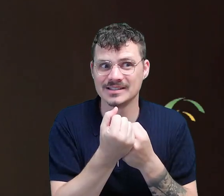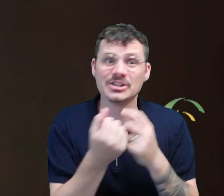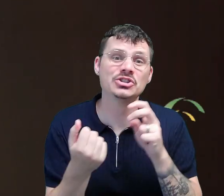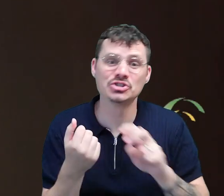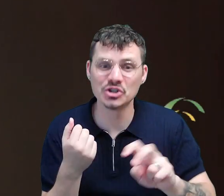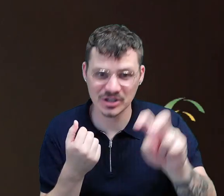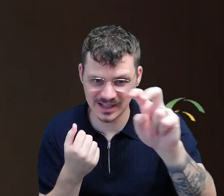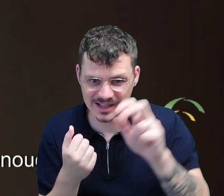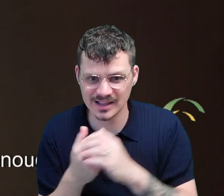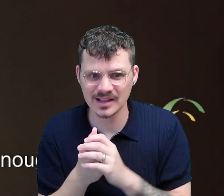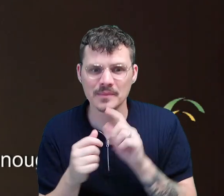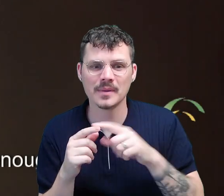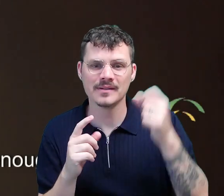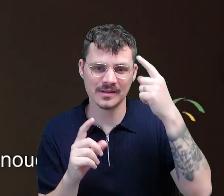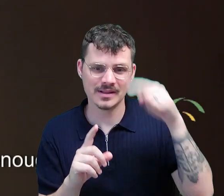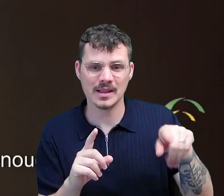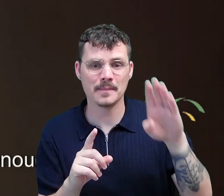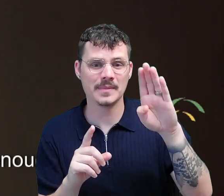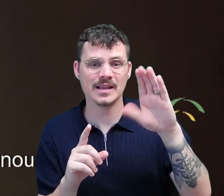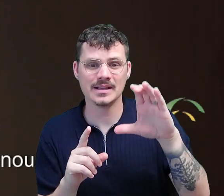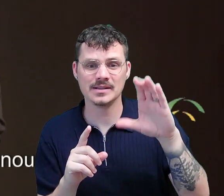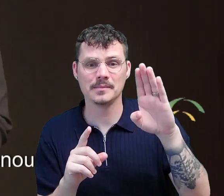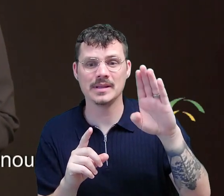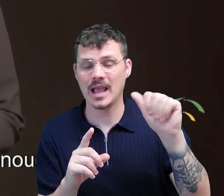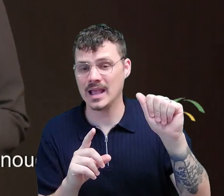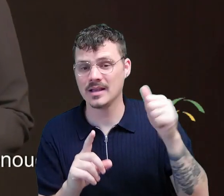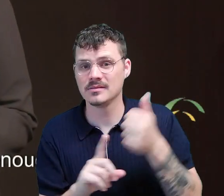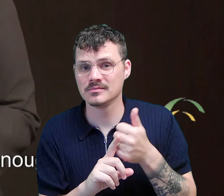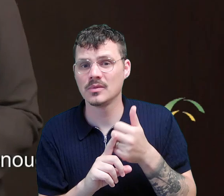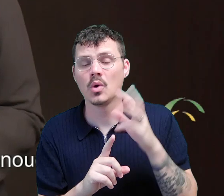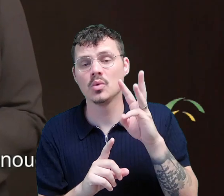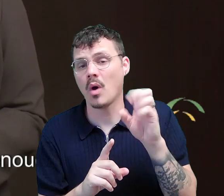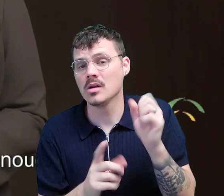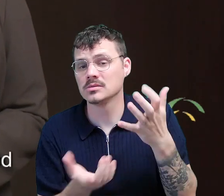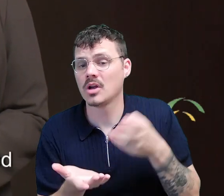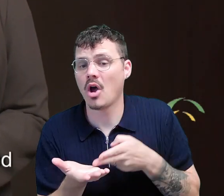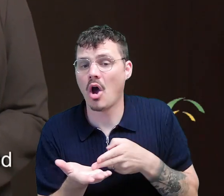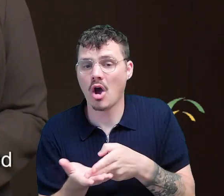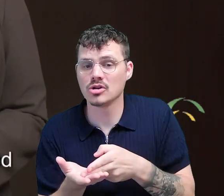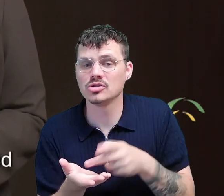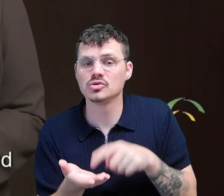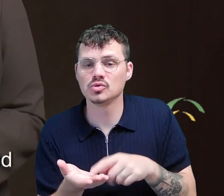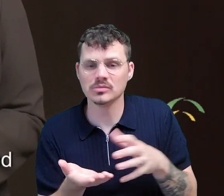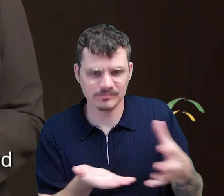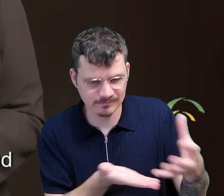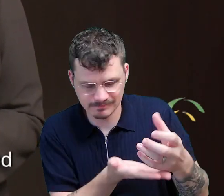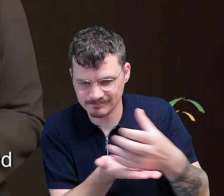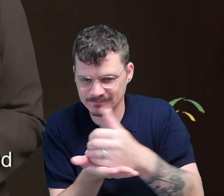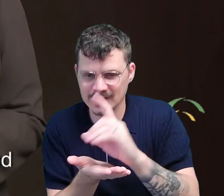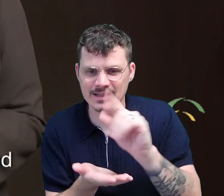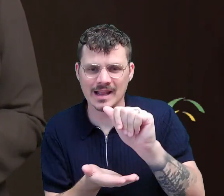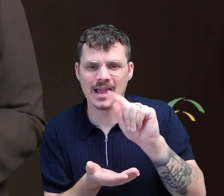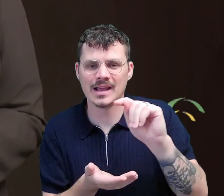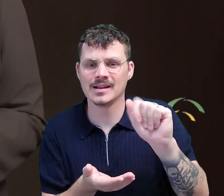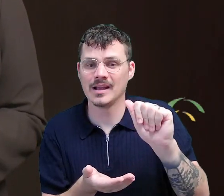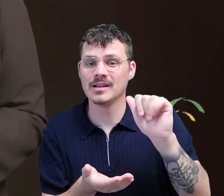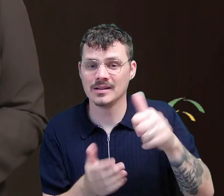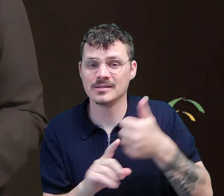journey. But fortunately, the BCBA was honest enough to gather accurate data that showed